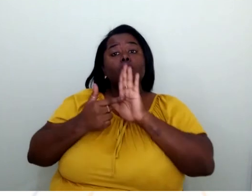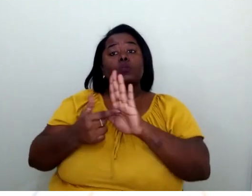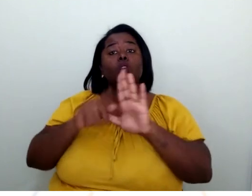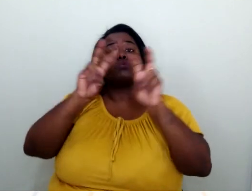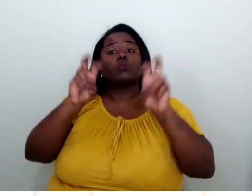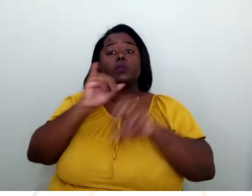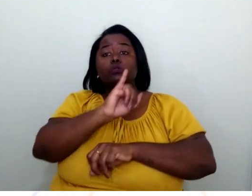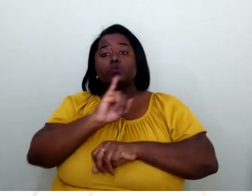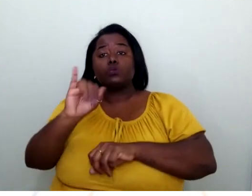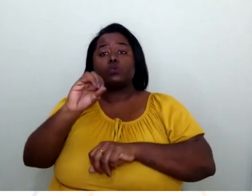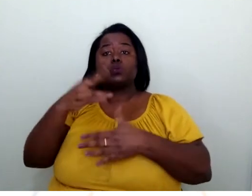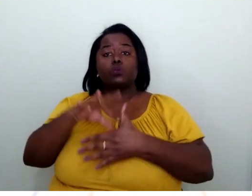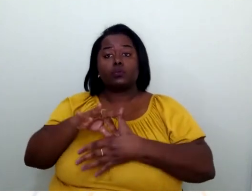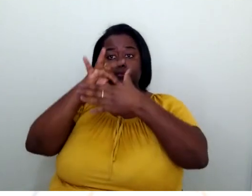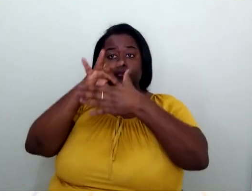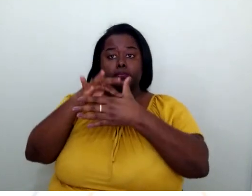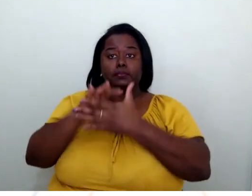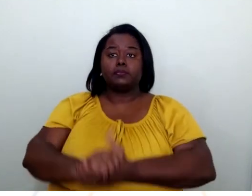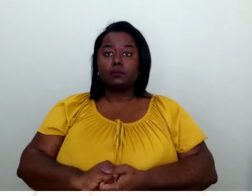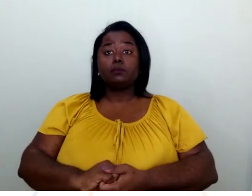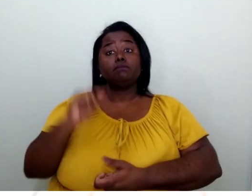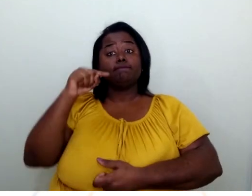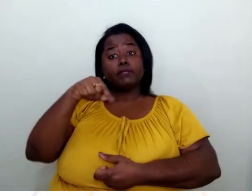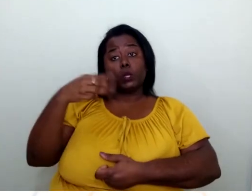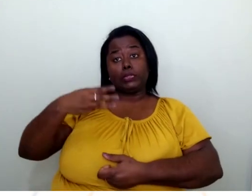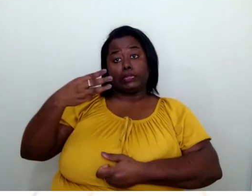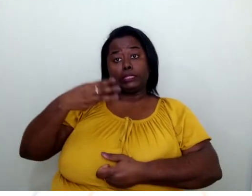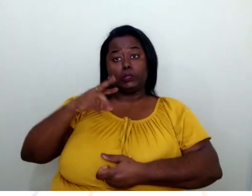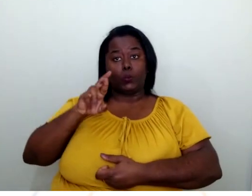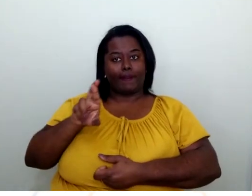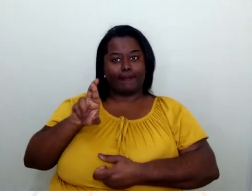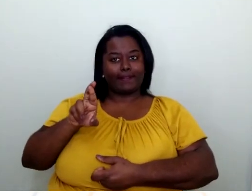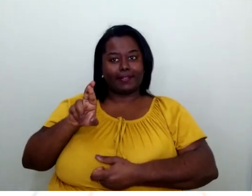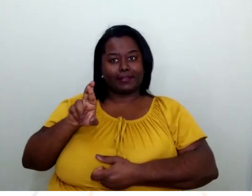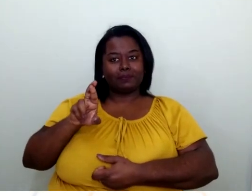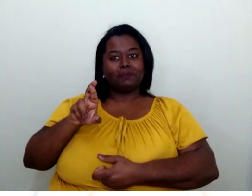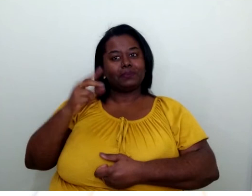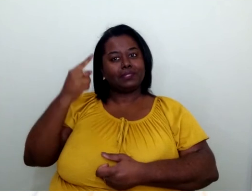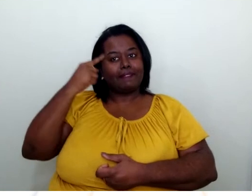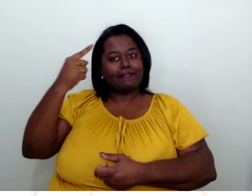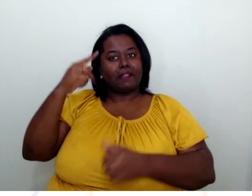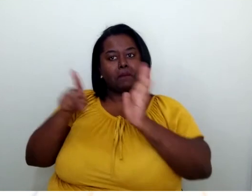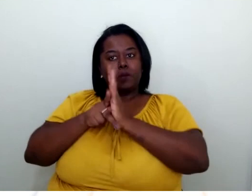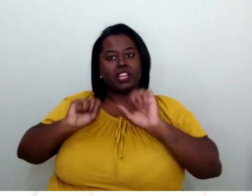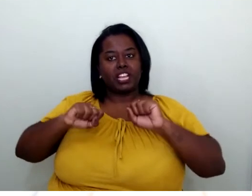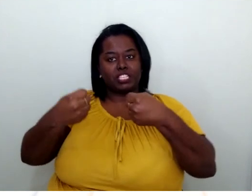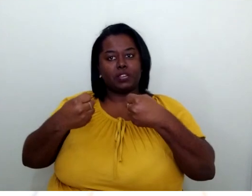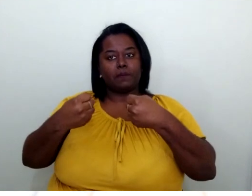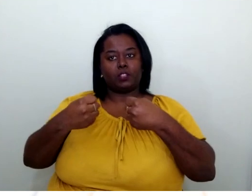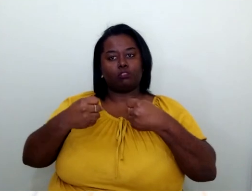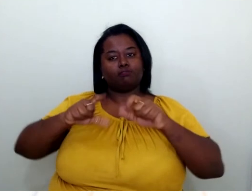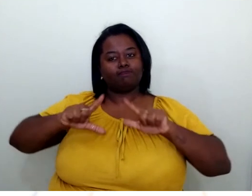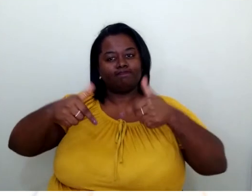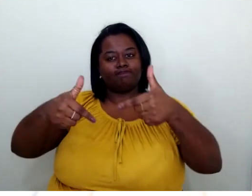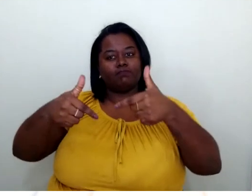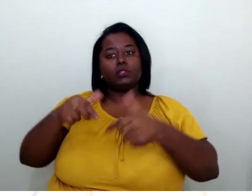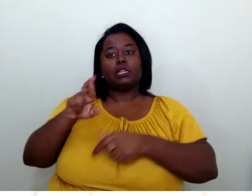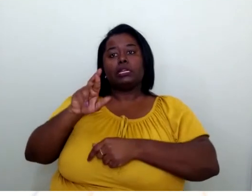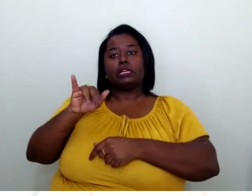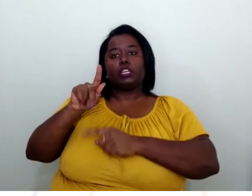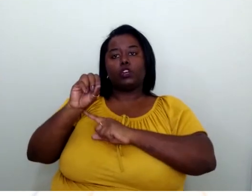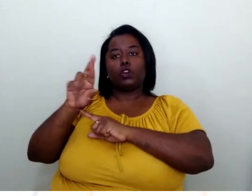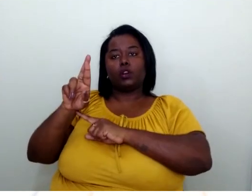that forces them to go through as a group to experience those 5 stages of group work. It can be face-to-face or online